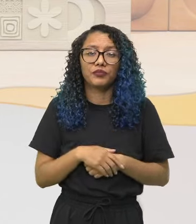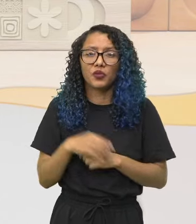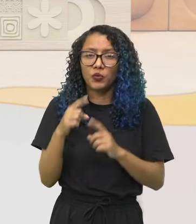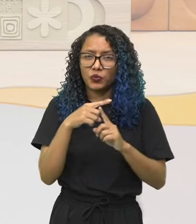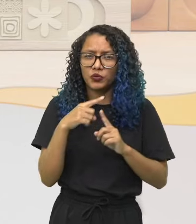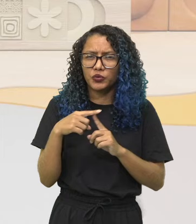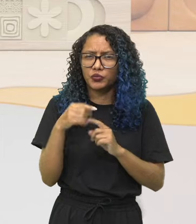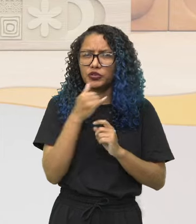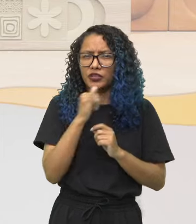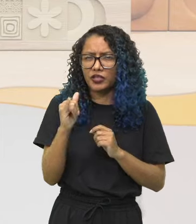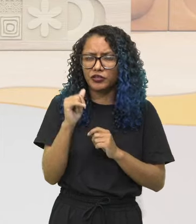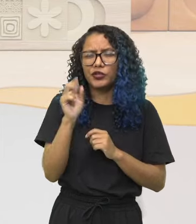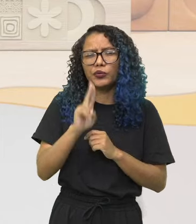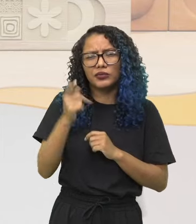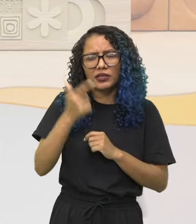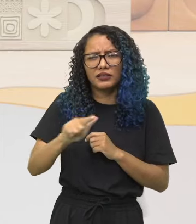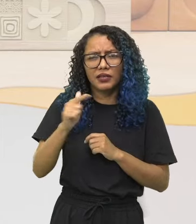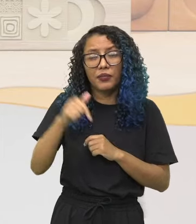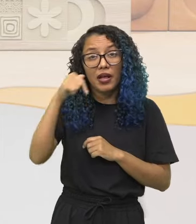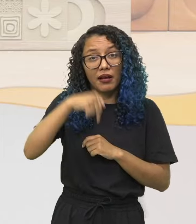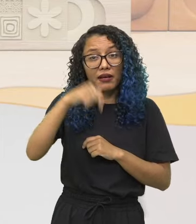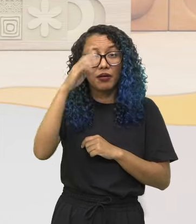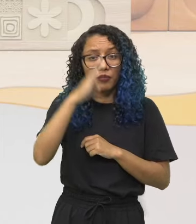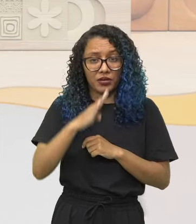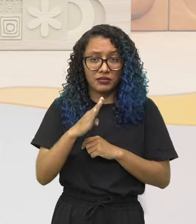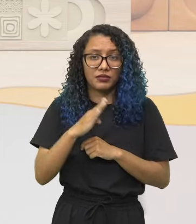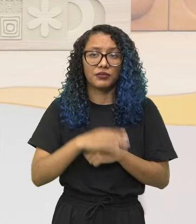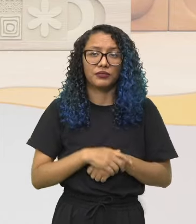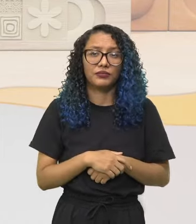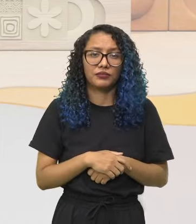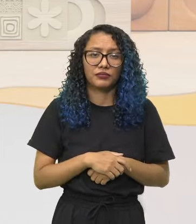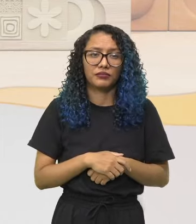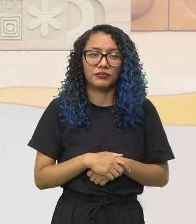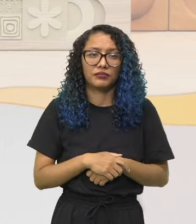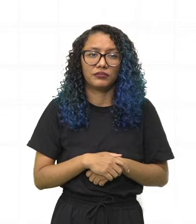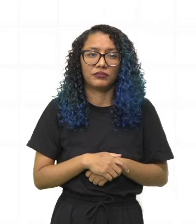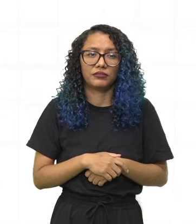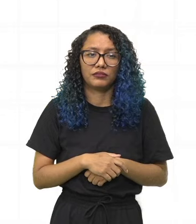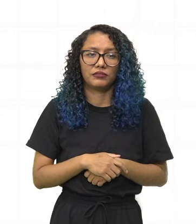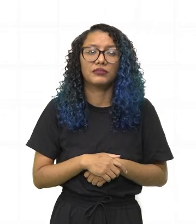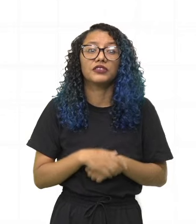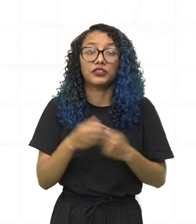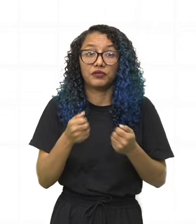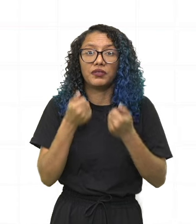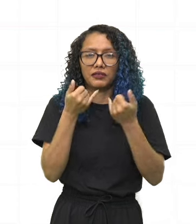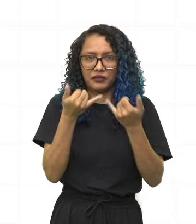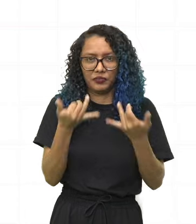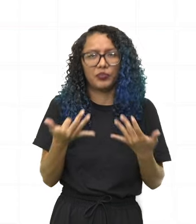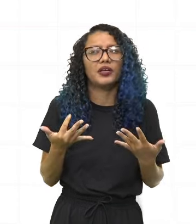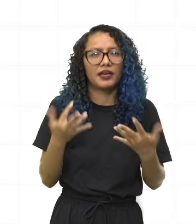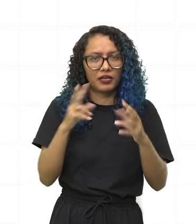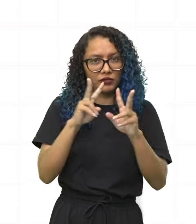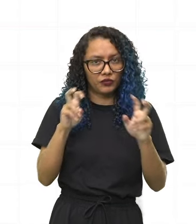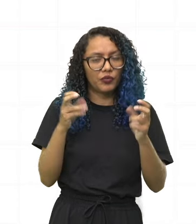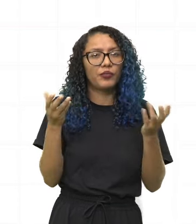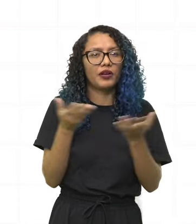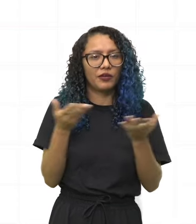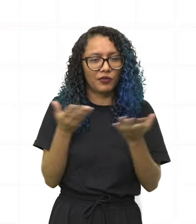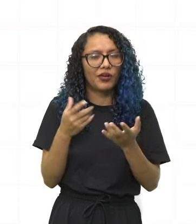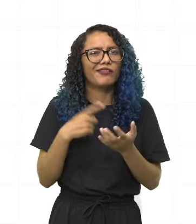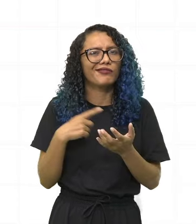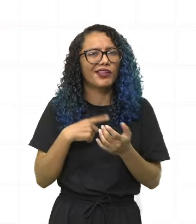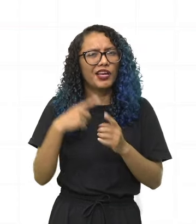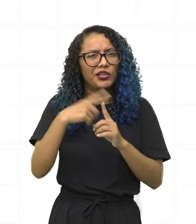territory. So, have some information where we will talk about that there are several